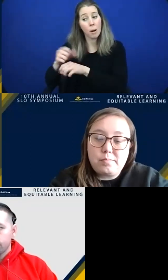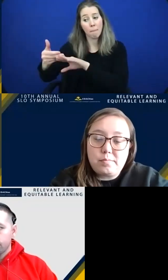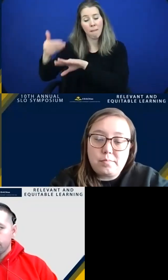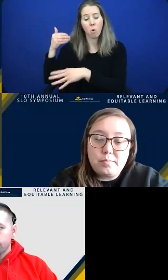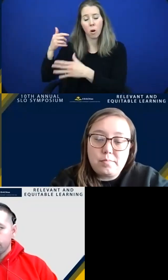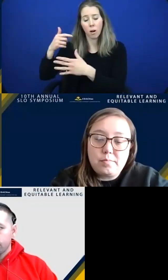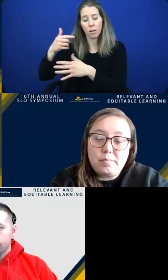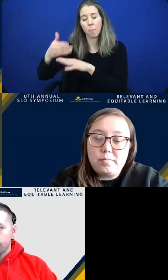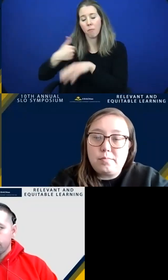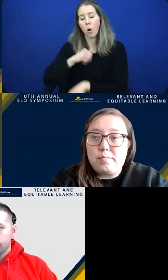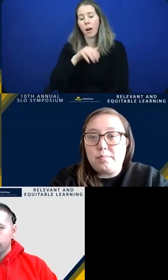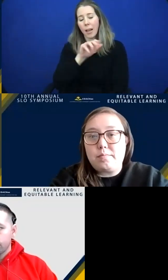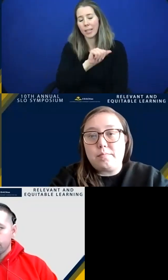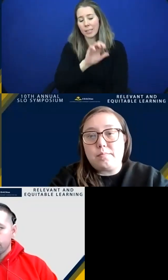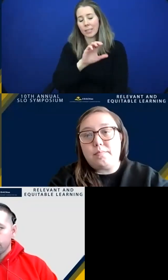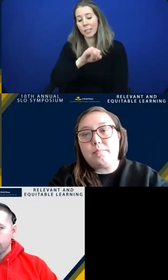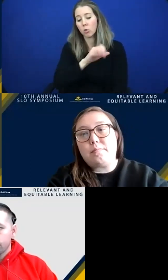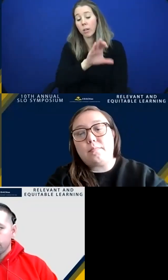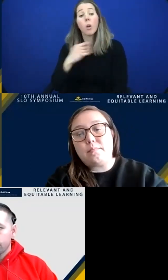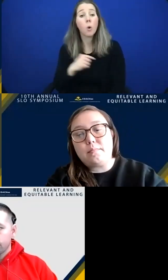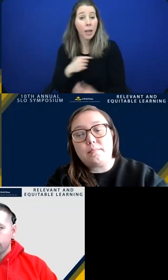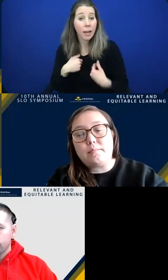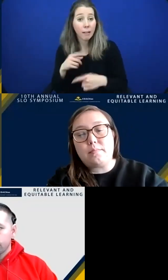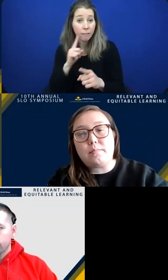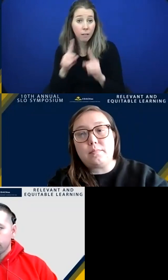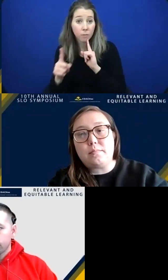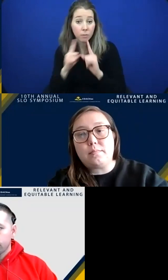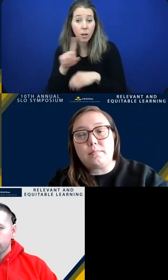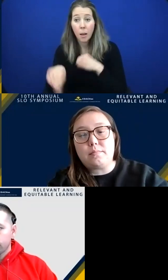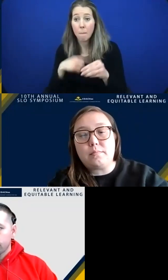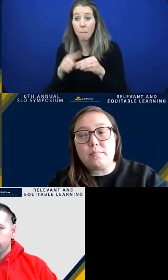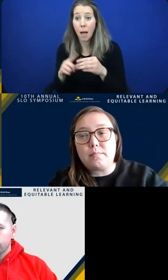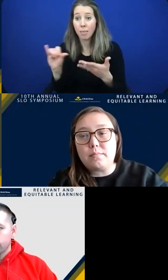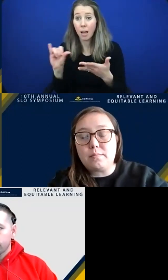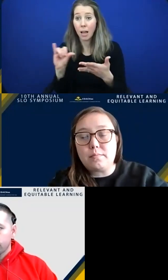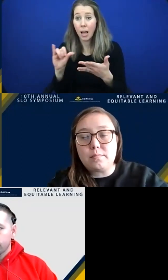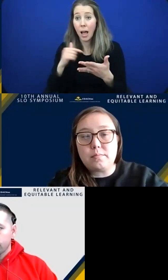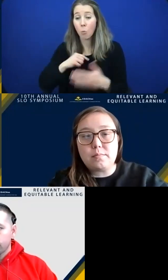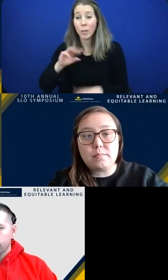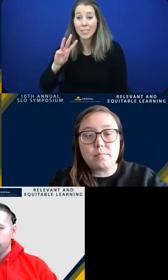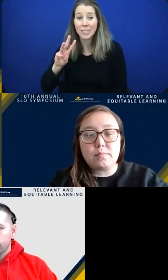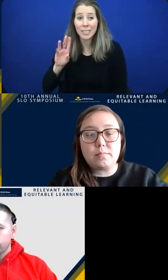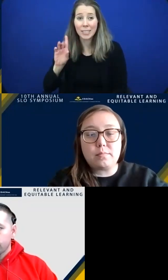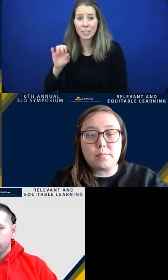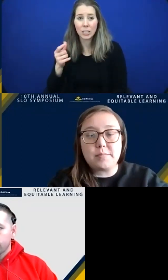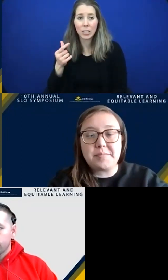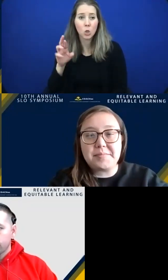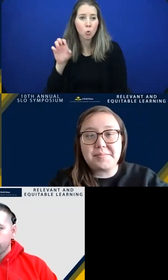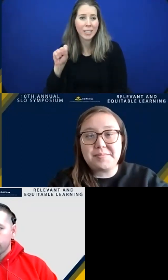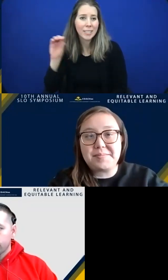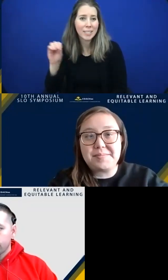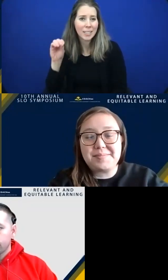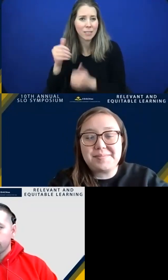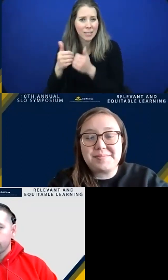at ACCJC, we had a conversation about, it was kind of like the 6 degrees of separation